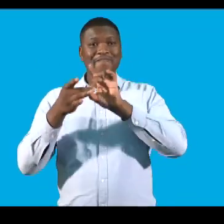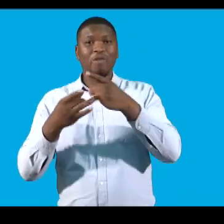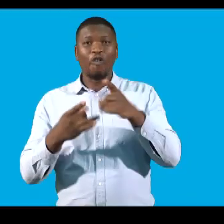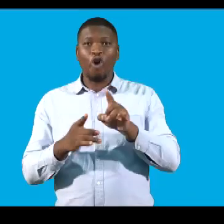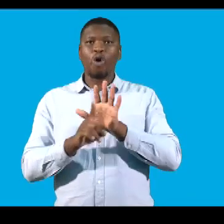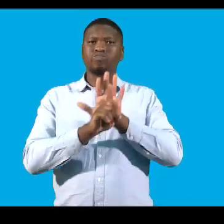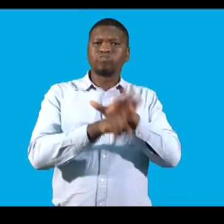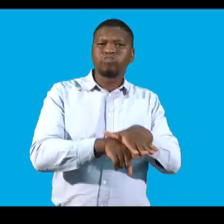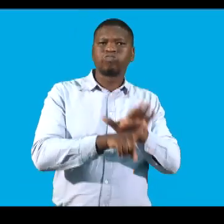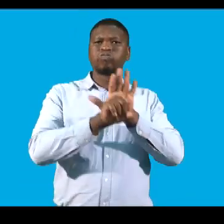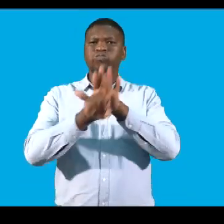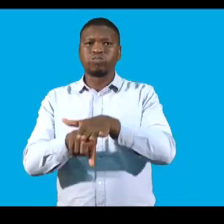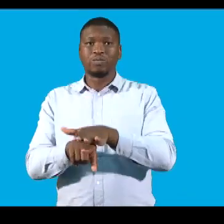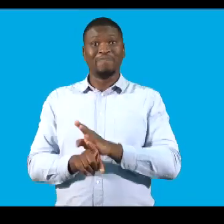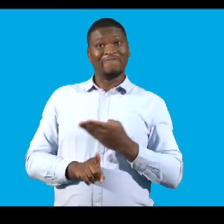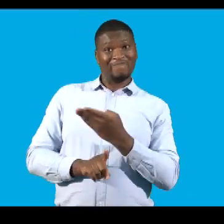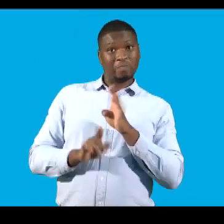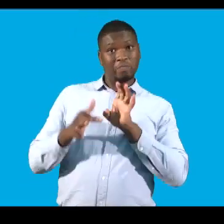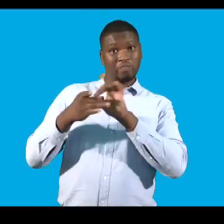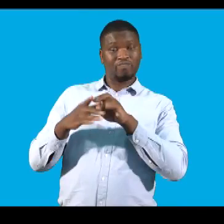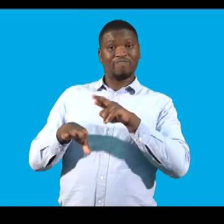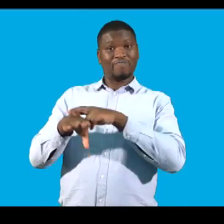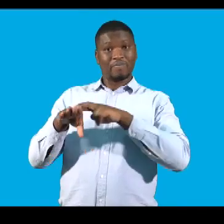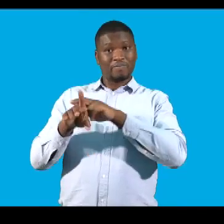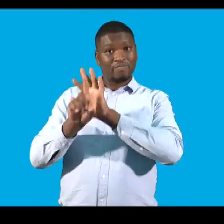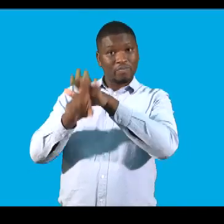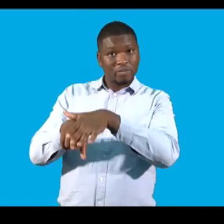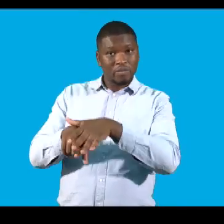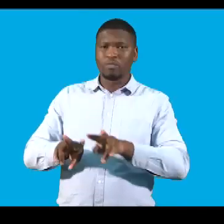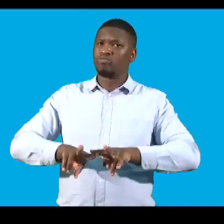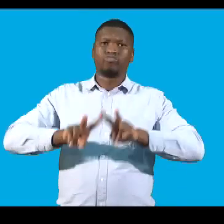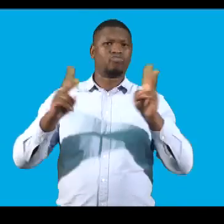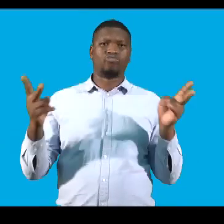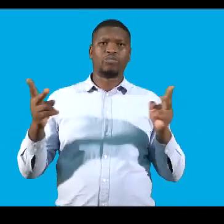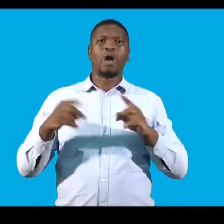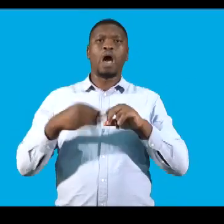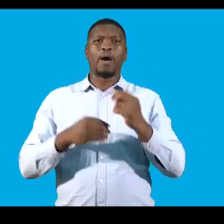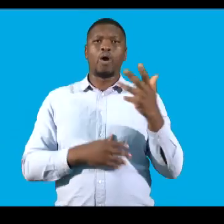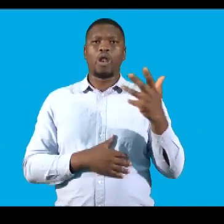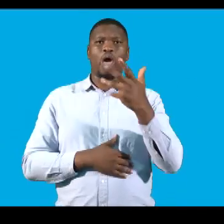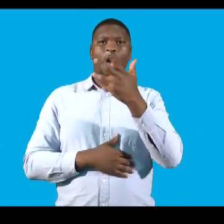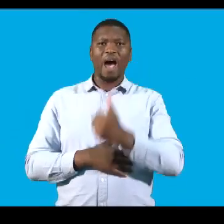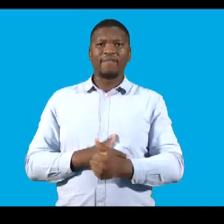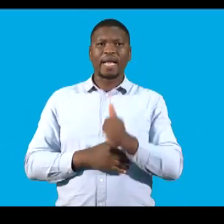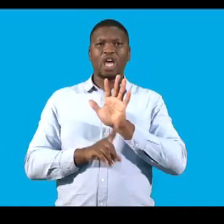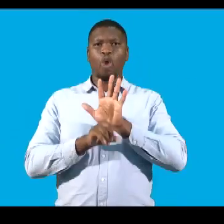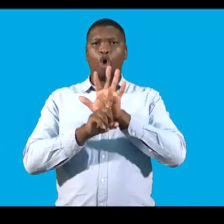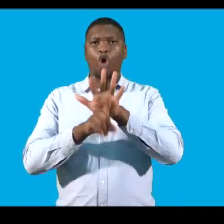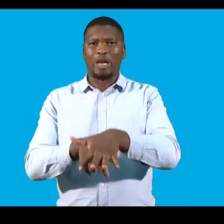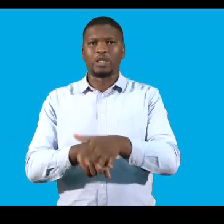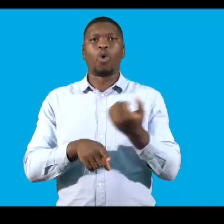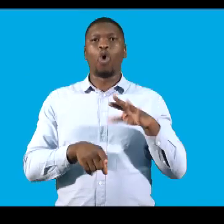effects of colonization. So this is not an apartheid poem. It's a poem about African